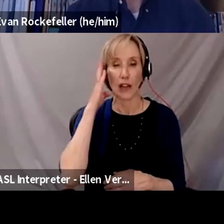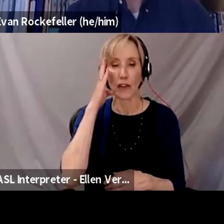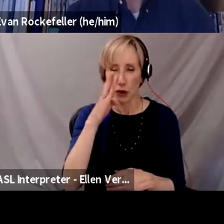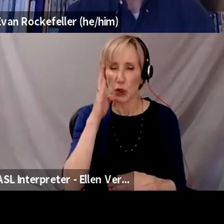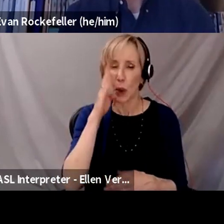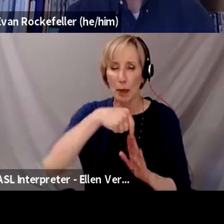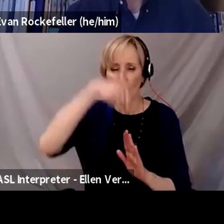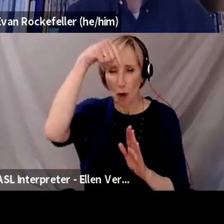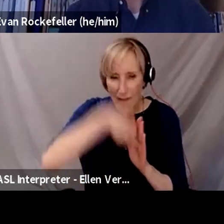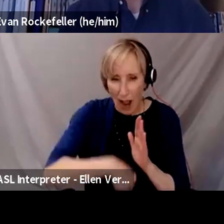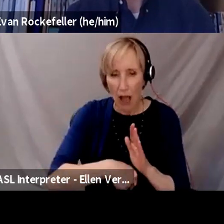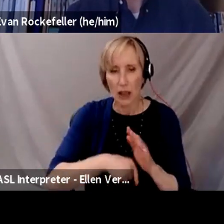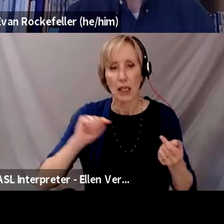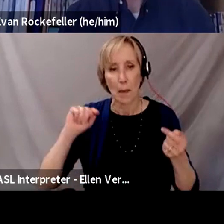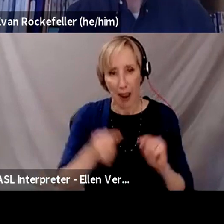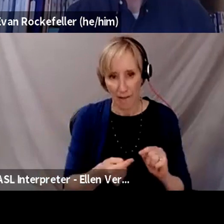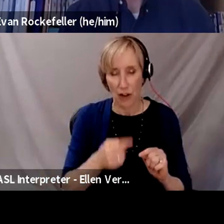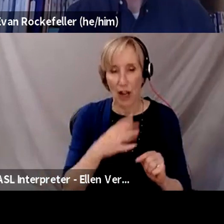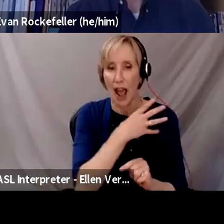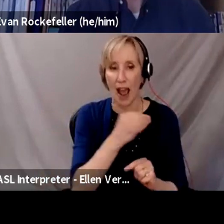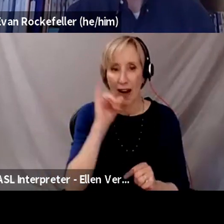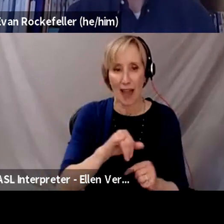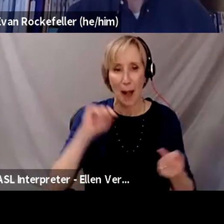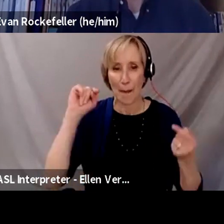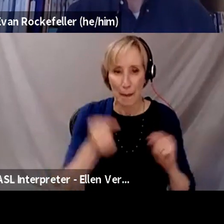very unique for each one of us. And I've talked enough.